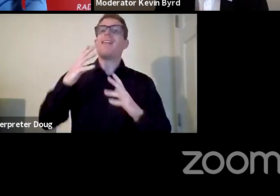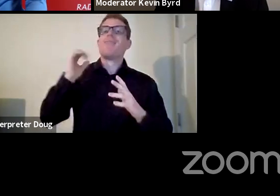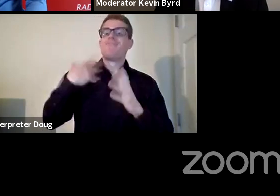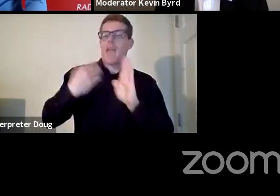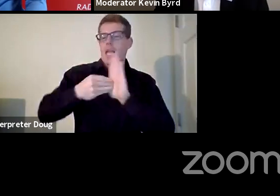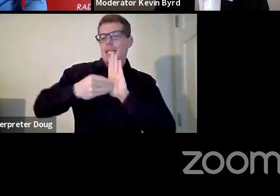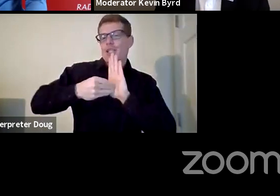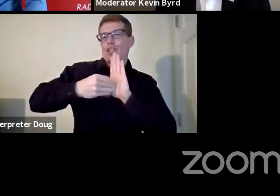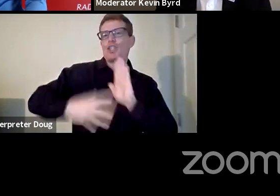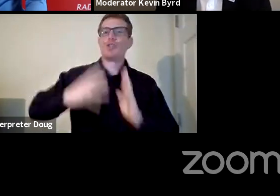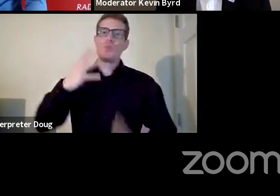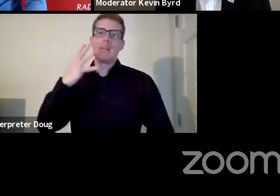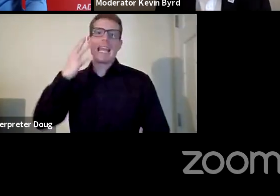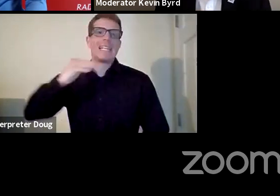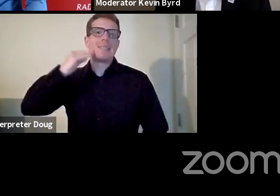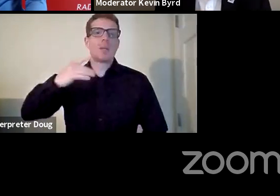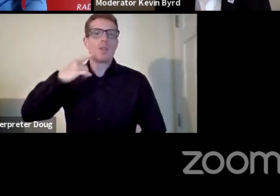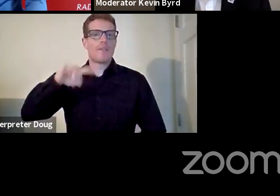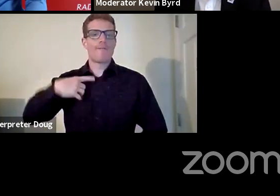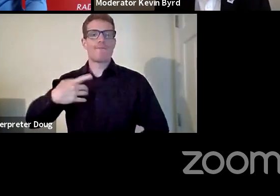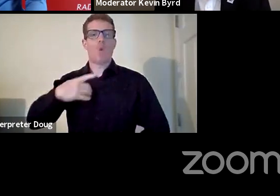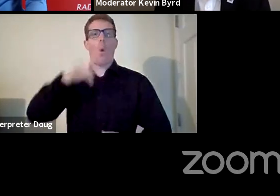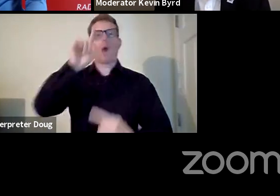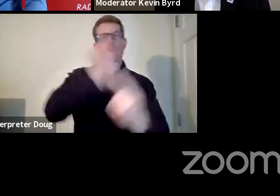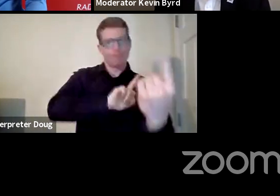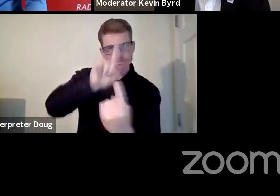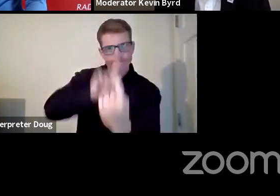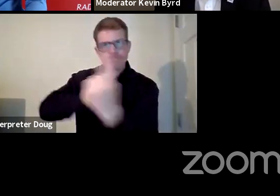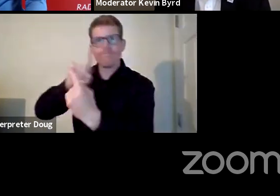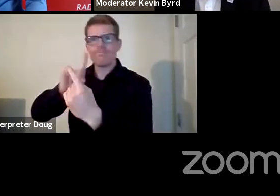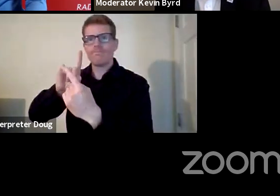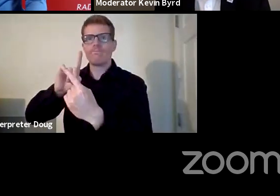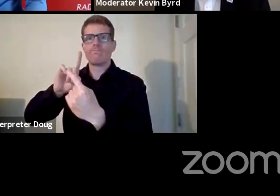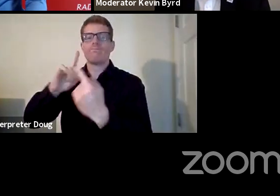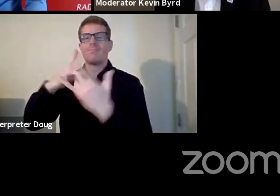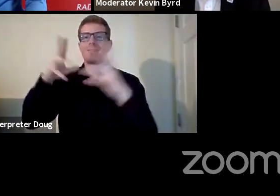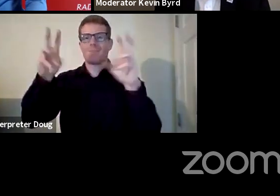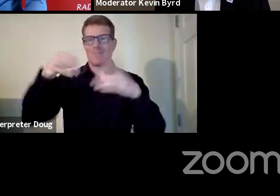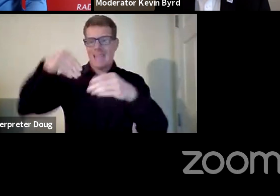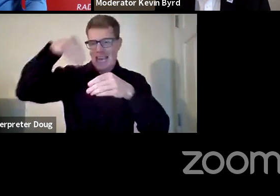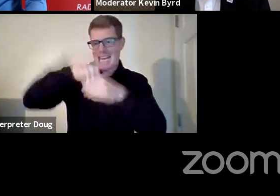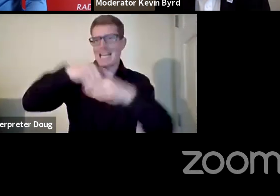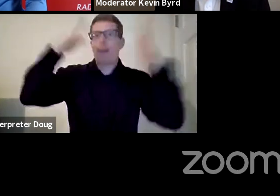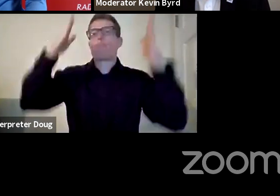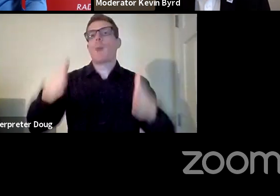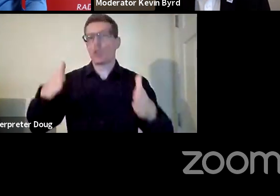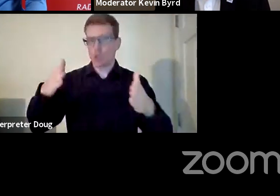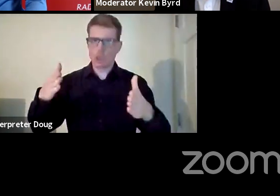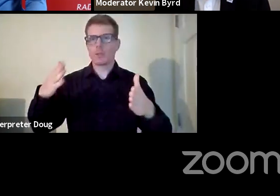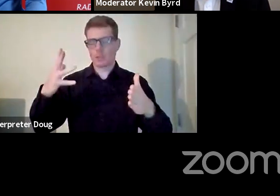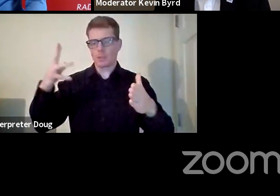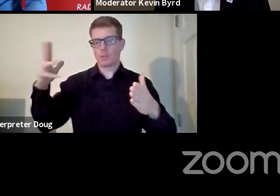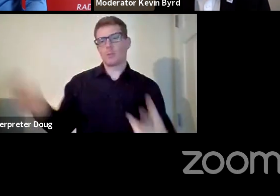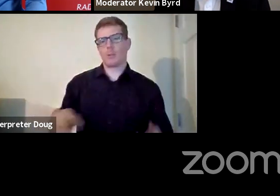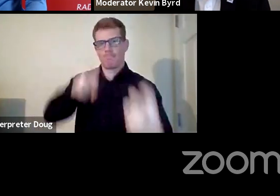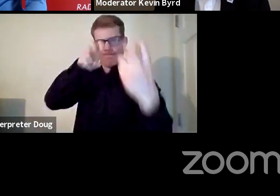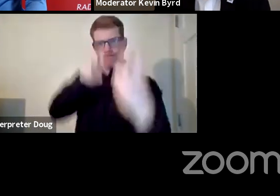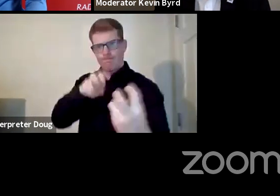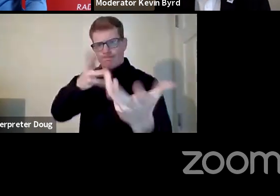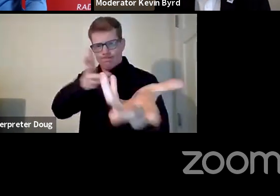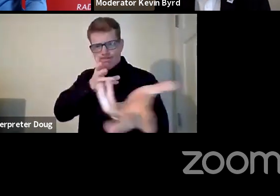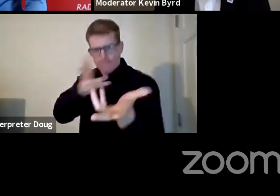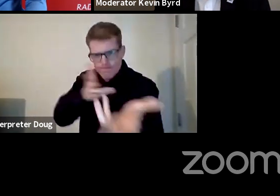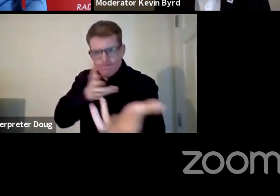that is in person that is the distinguishing feature, to be honest. And so we're going to try to do as much of that as possible. But when you look at